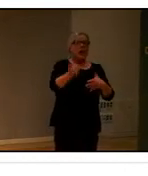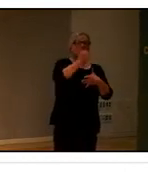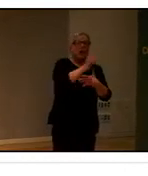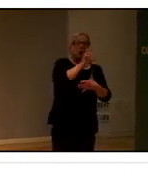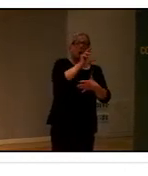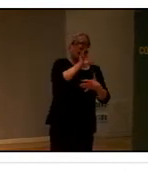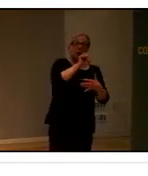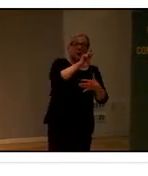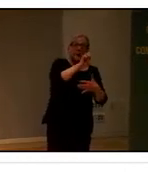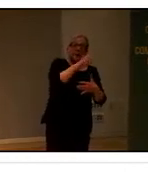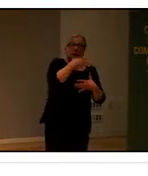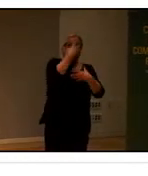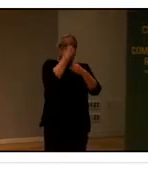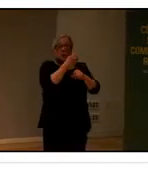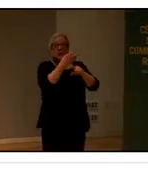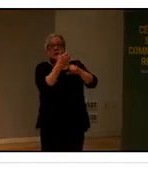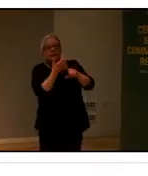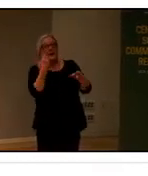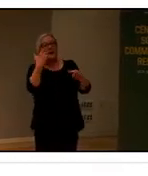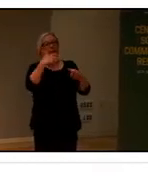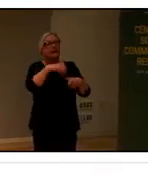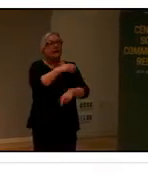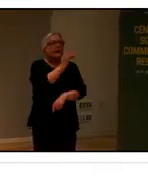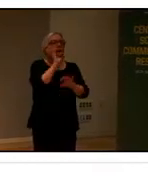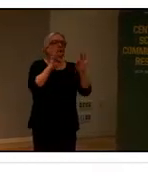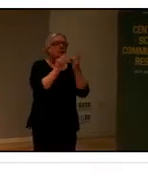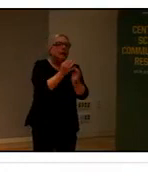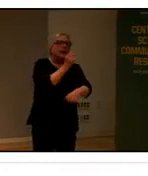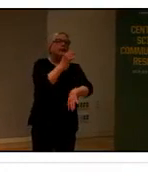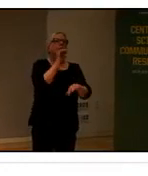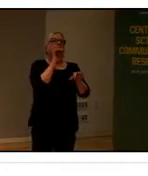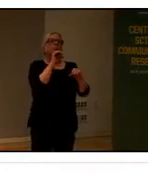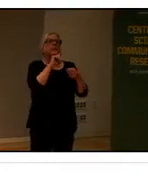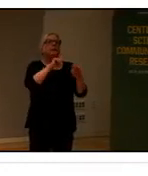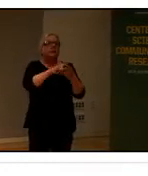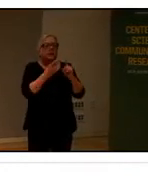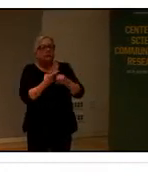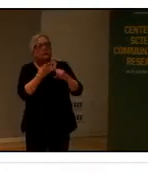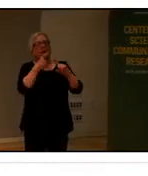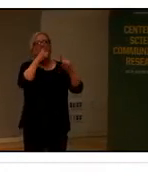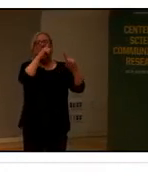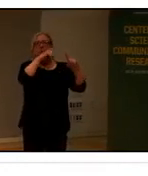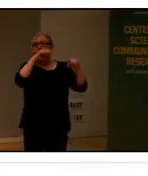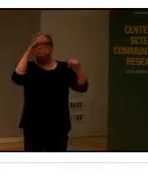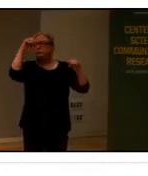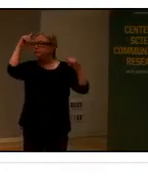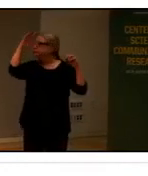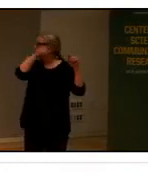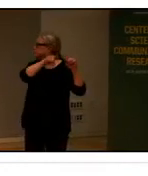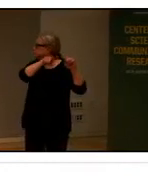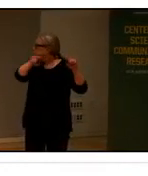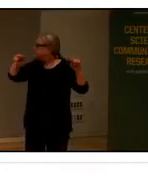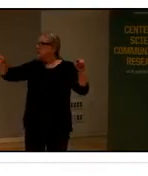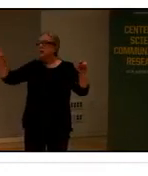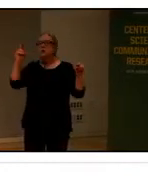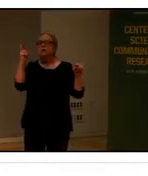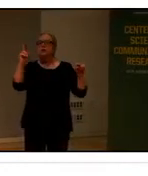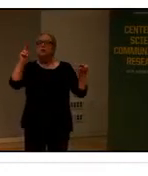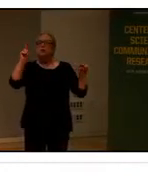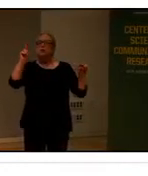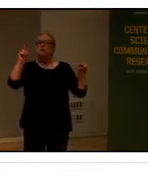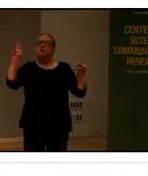and friends, CDC, climate scientists, WHO, all the way down here to US military leaders and